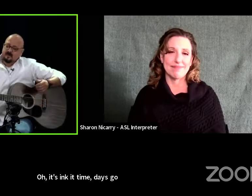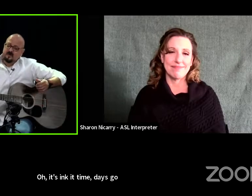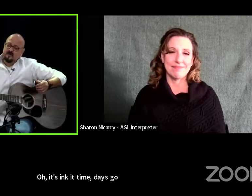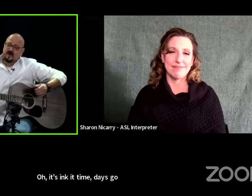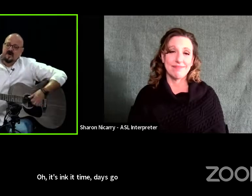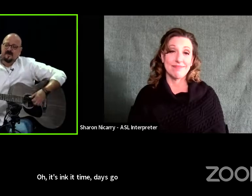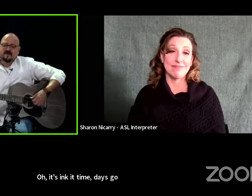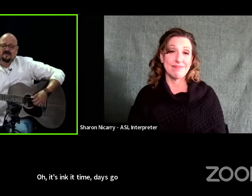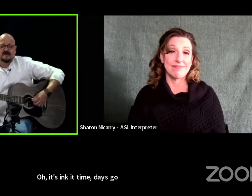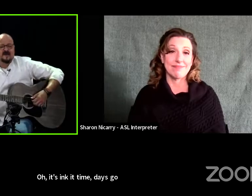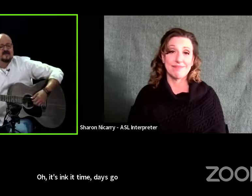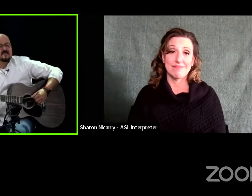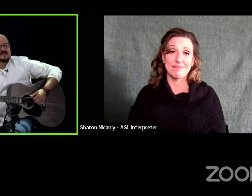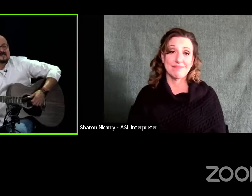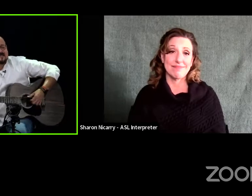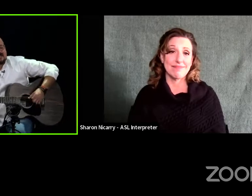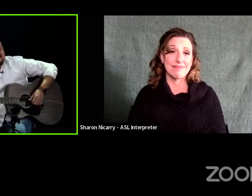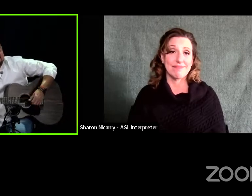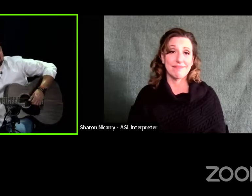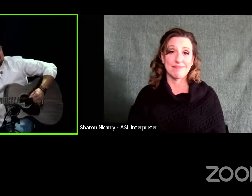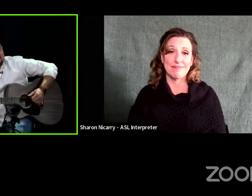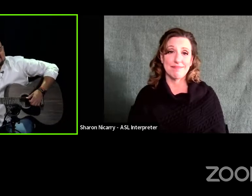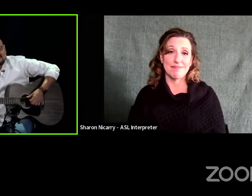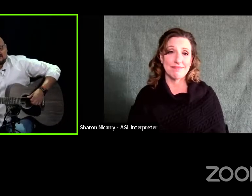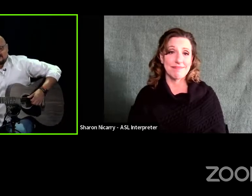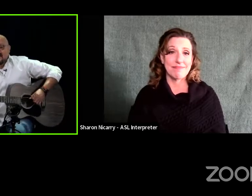en tu cuarta fase.